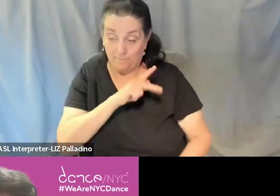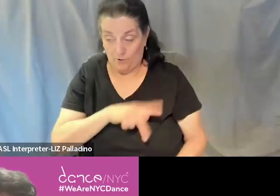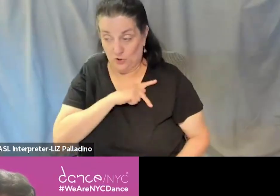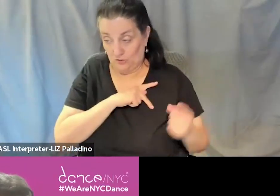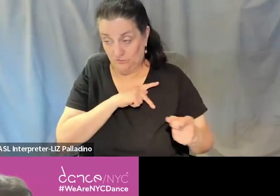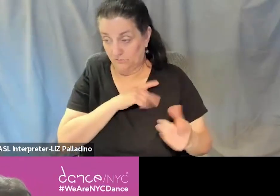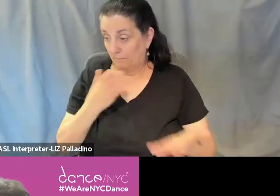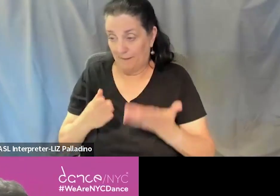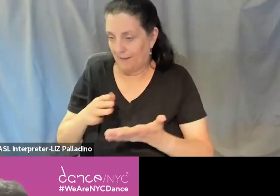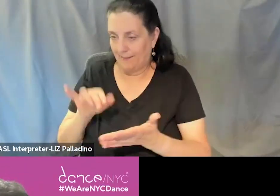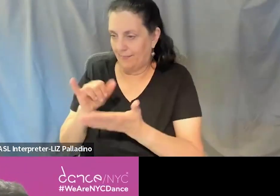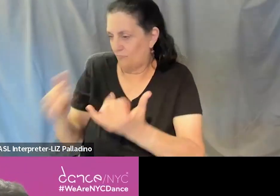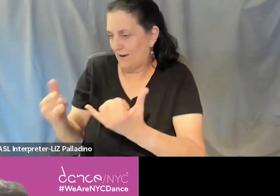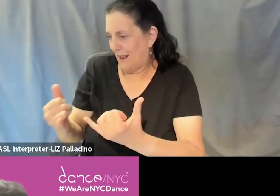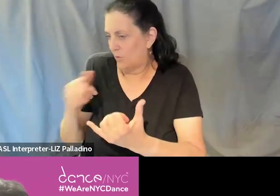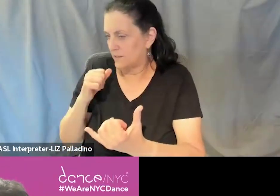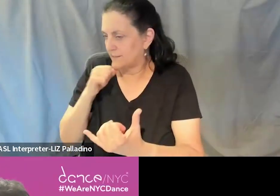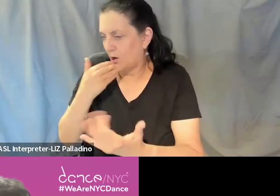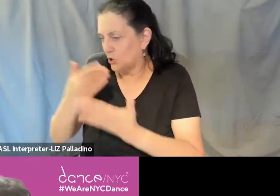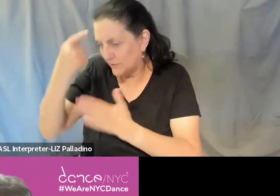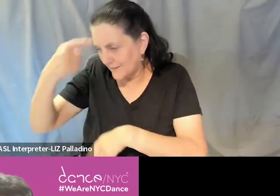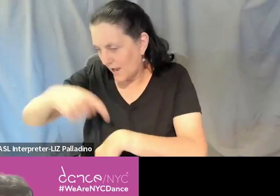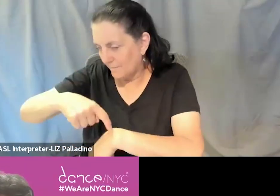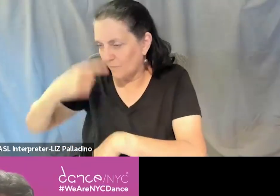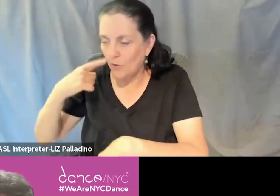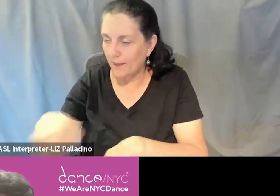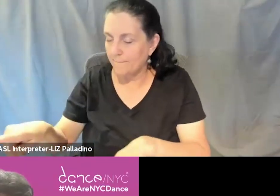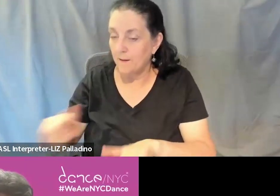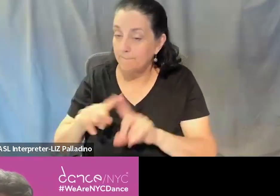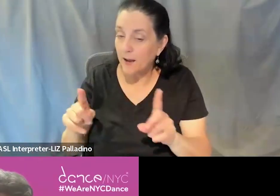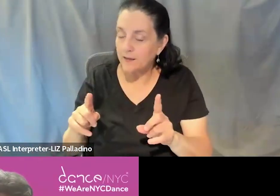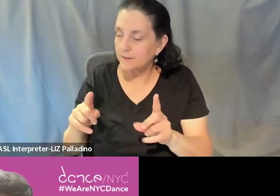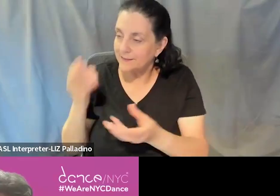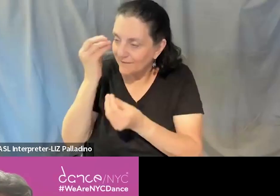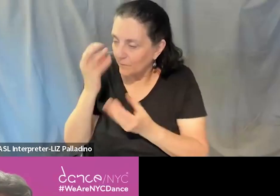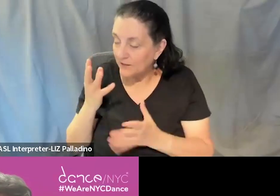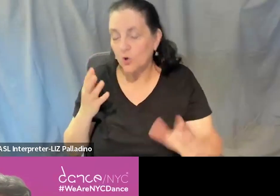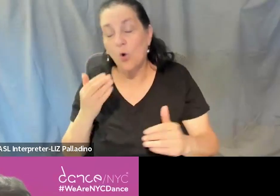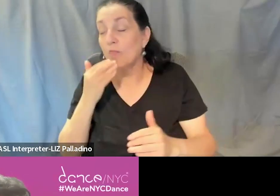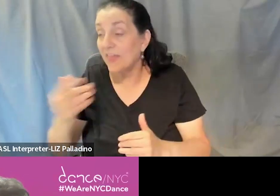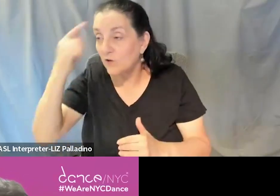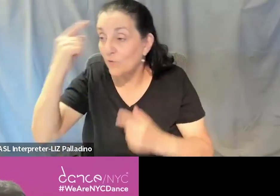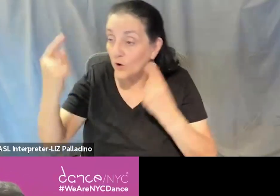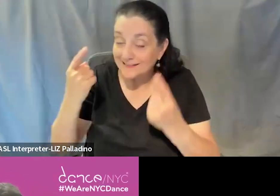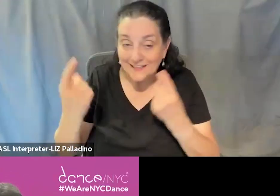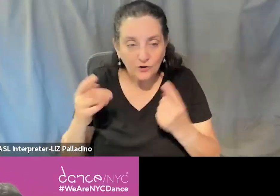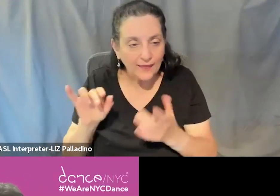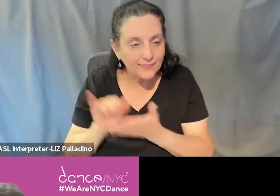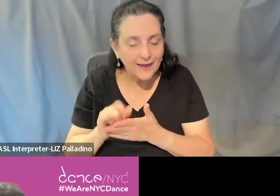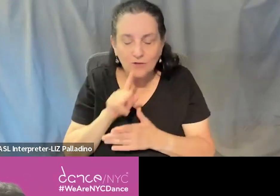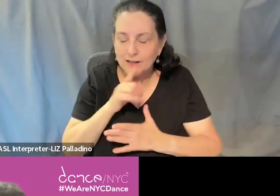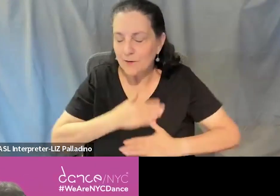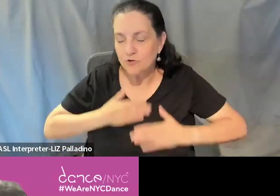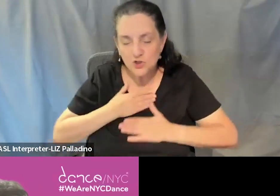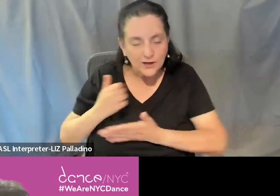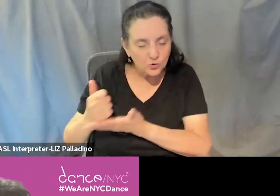things going on. It is just additional information that you can move forward. Thank you so much for considering. I really appreciate this right now.